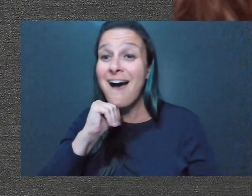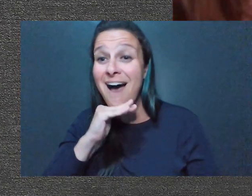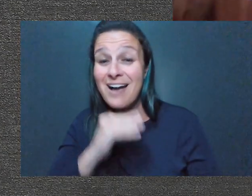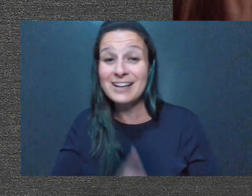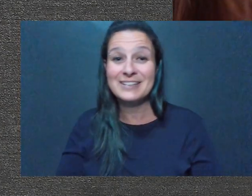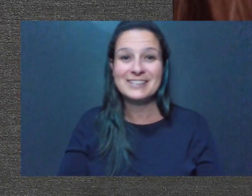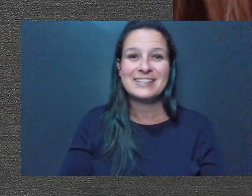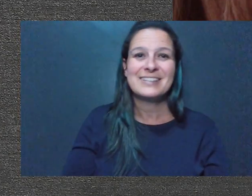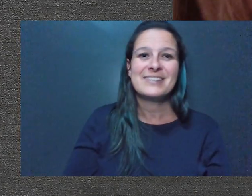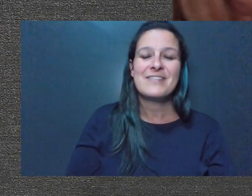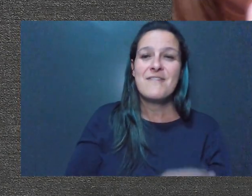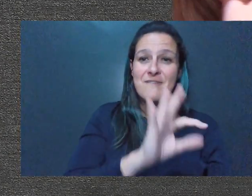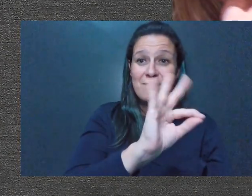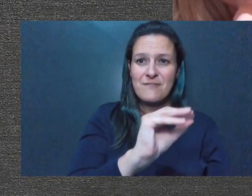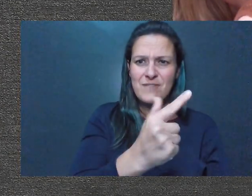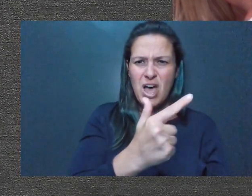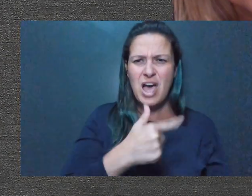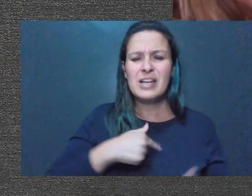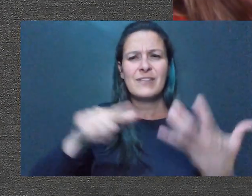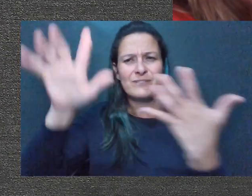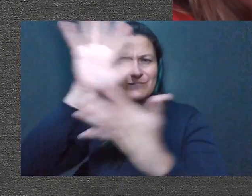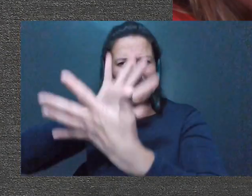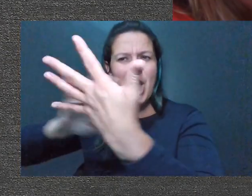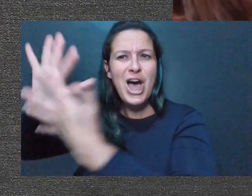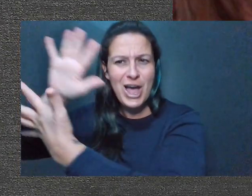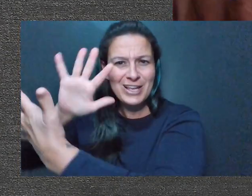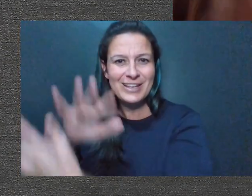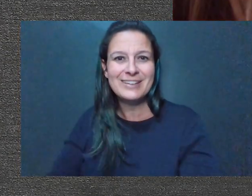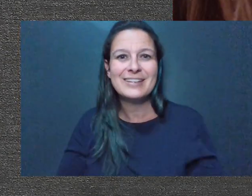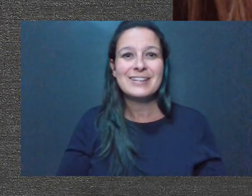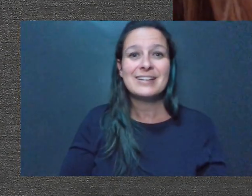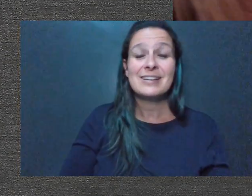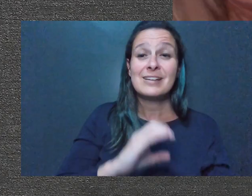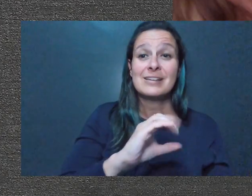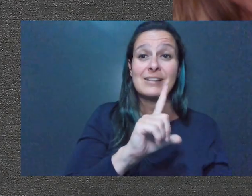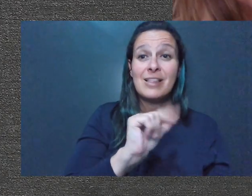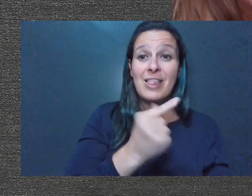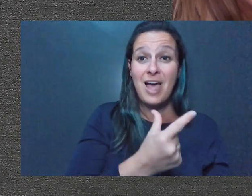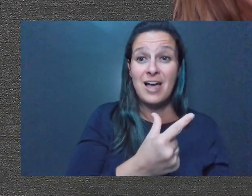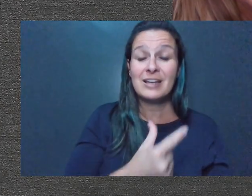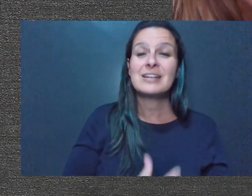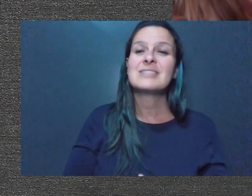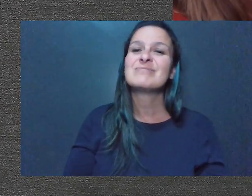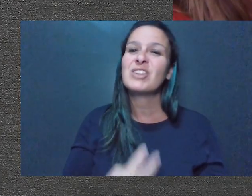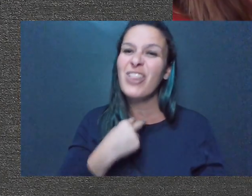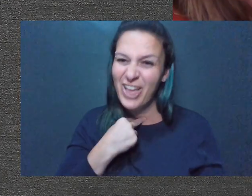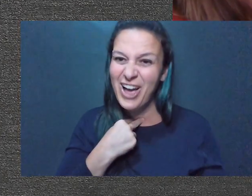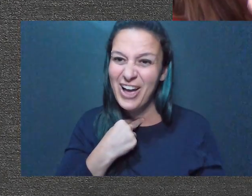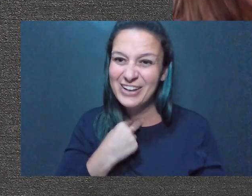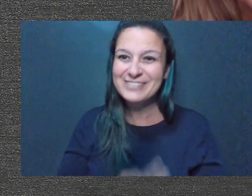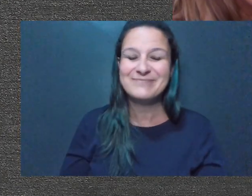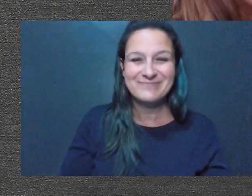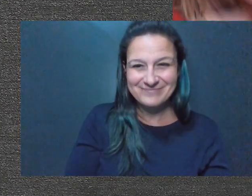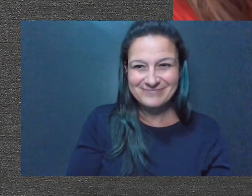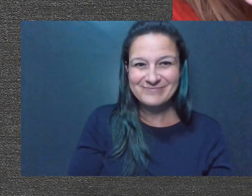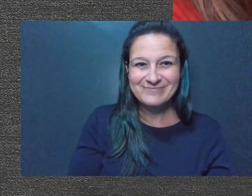hog. Fog, fog. Clog,